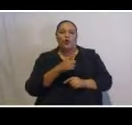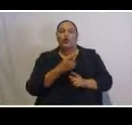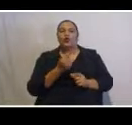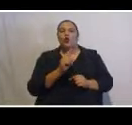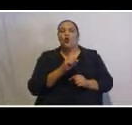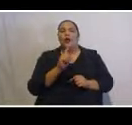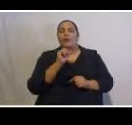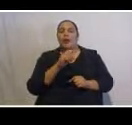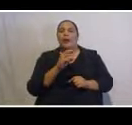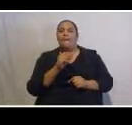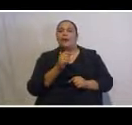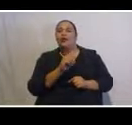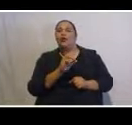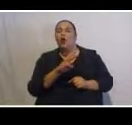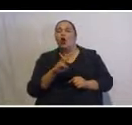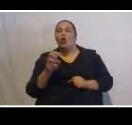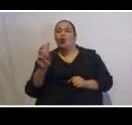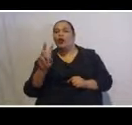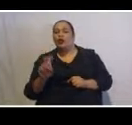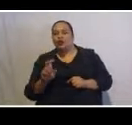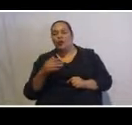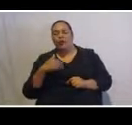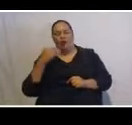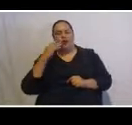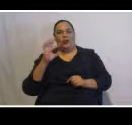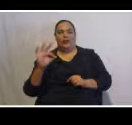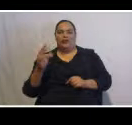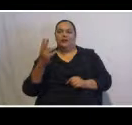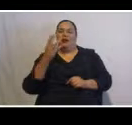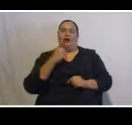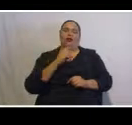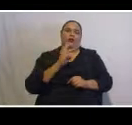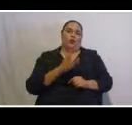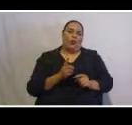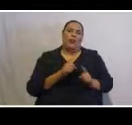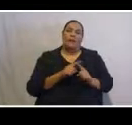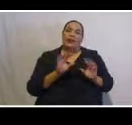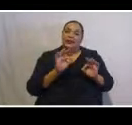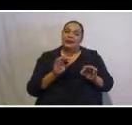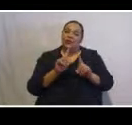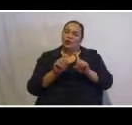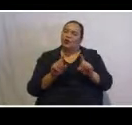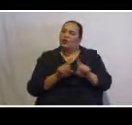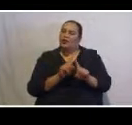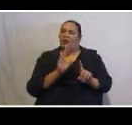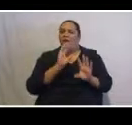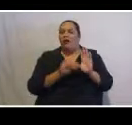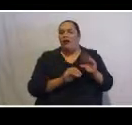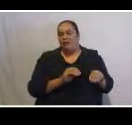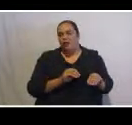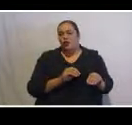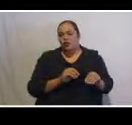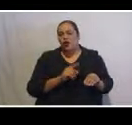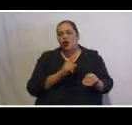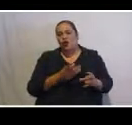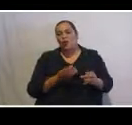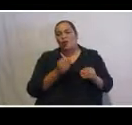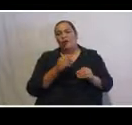the money that you owe ESCOM? And we also ask the same question. So where do we